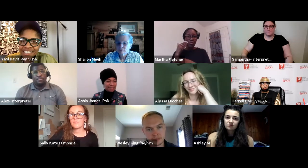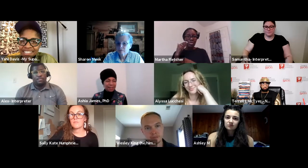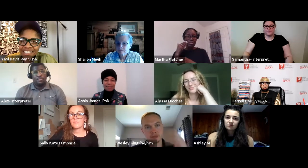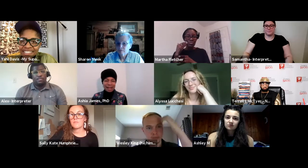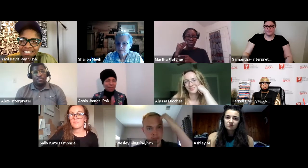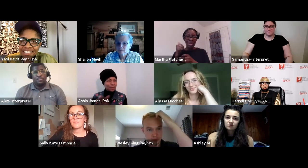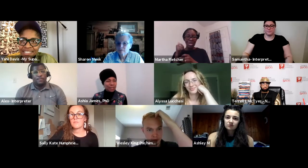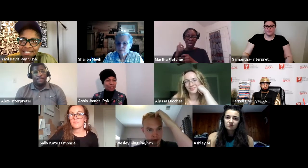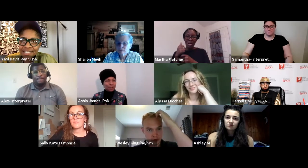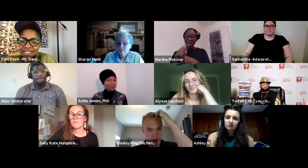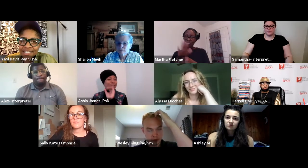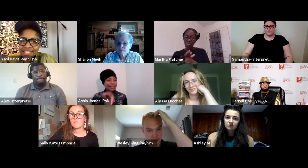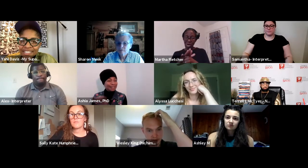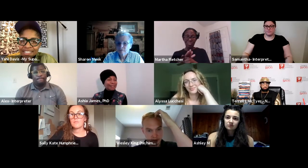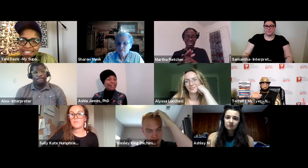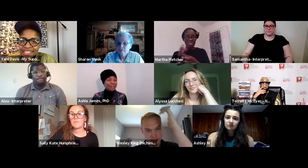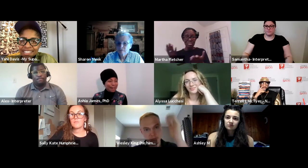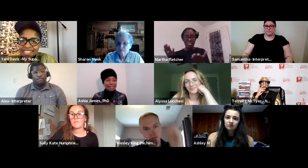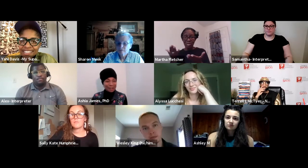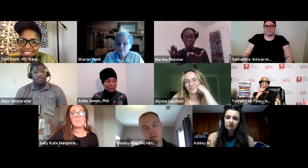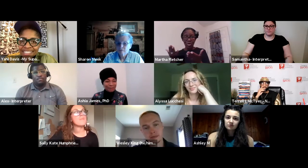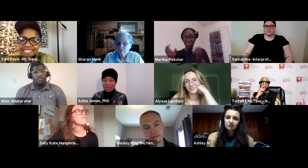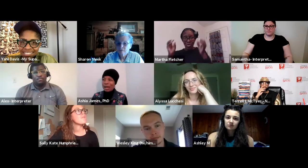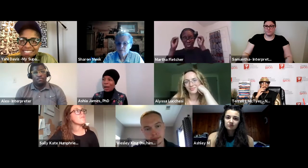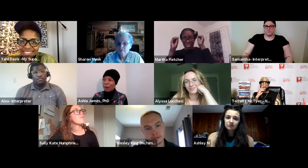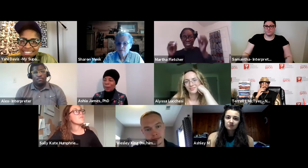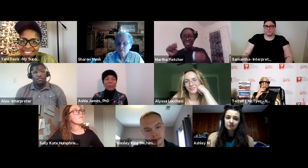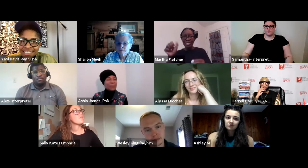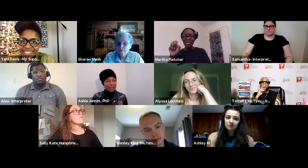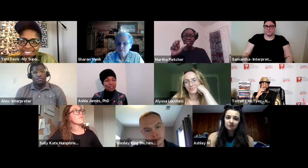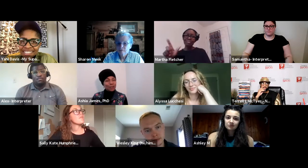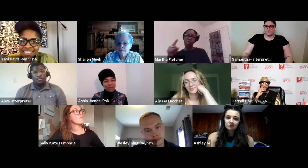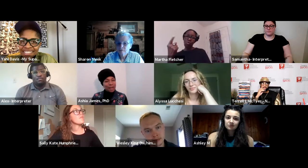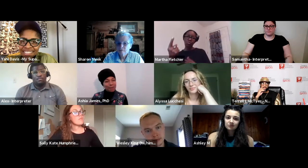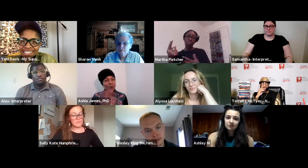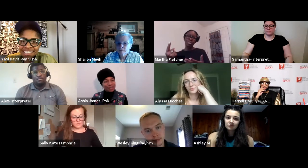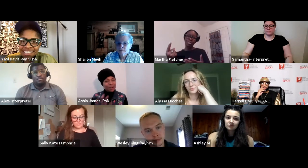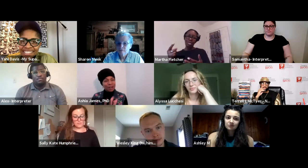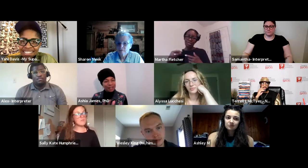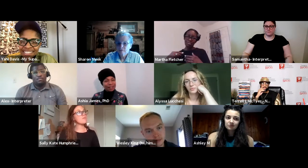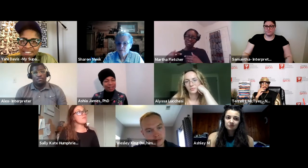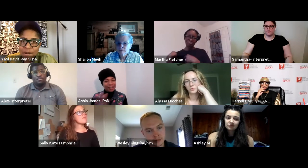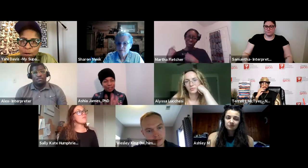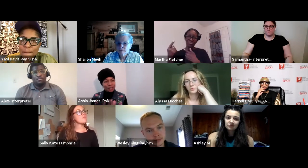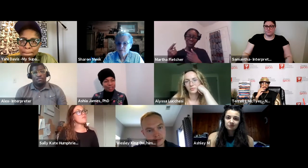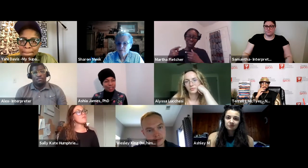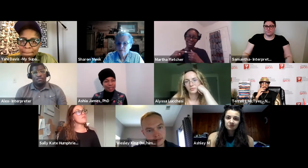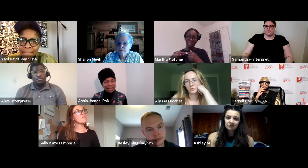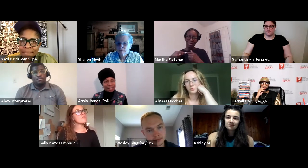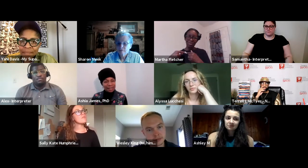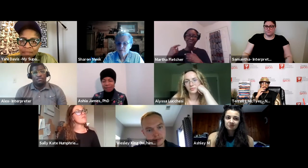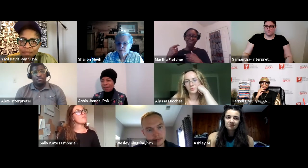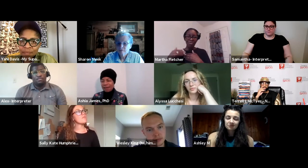commitment that I was going to just teach ASL. And so from that point on, I started